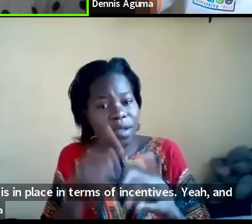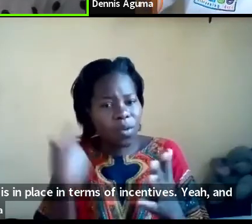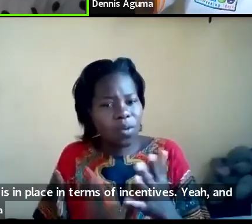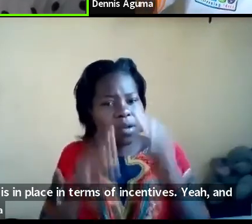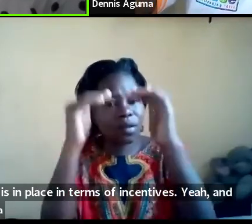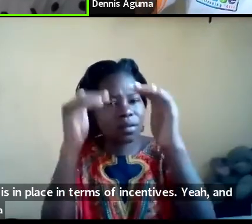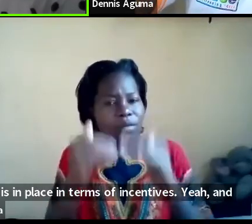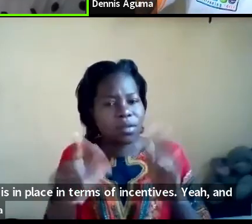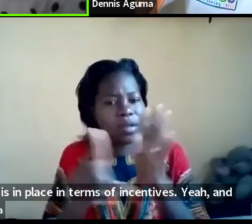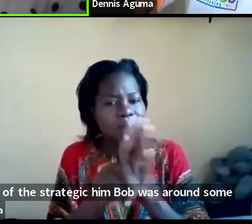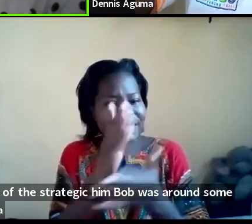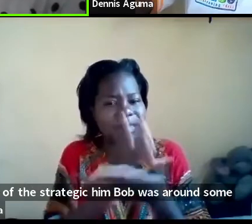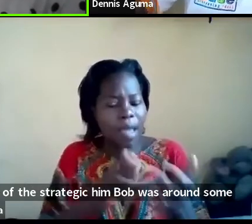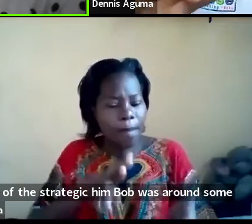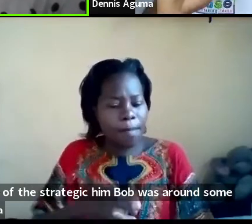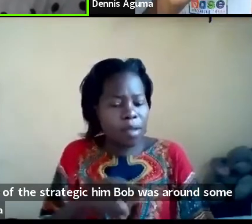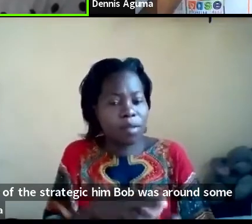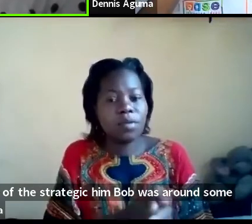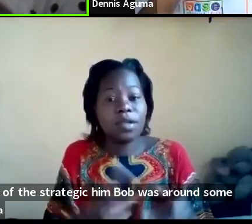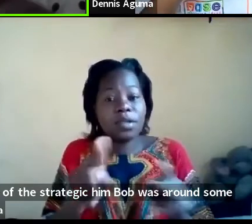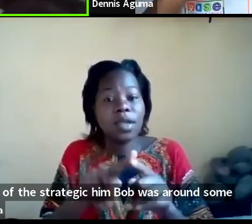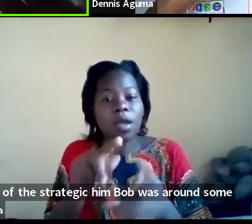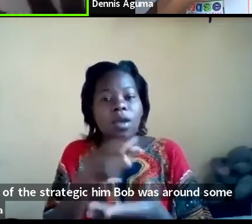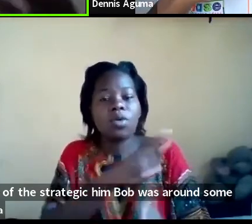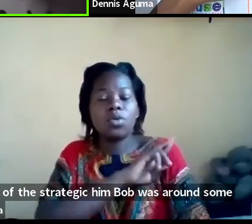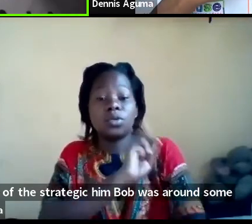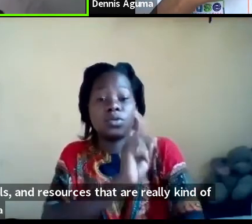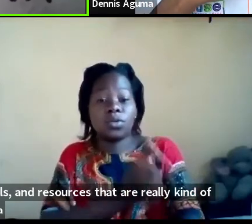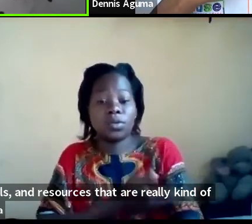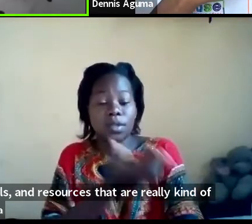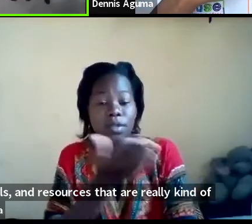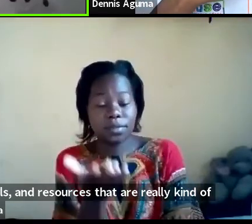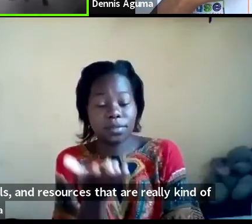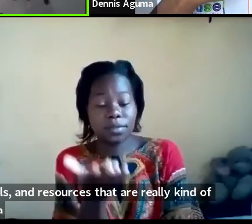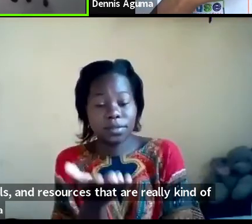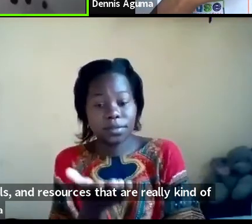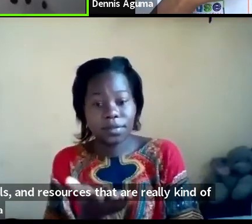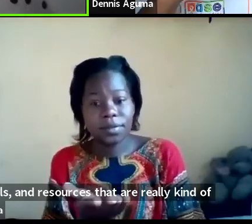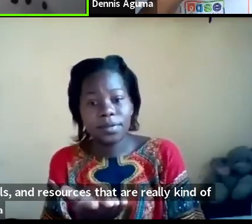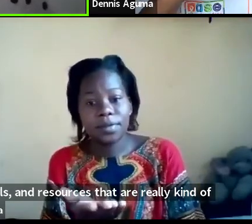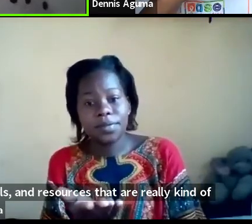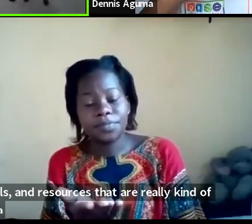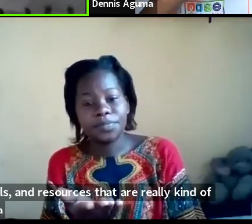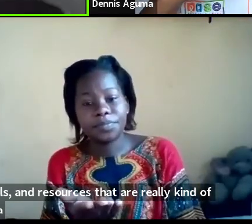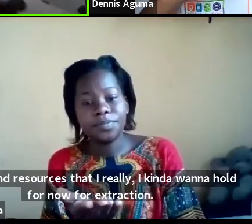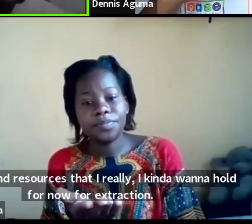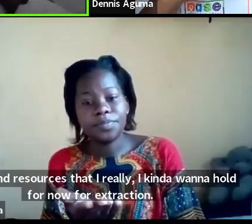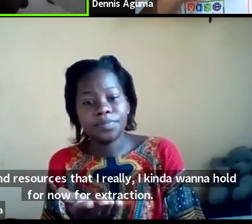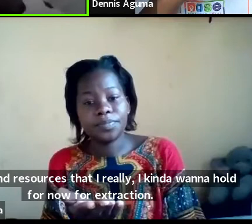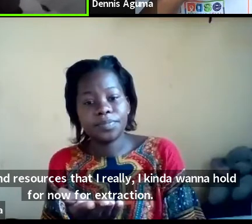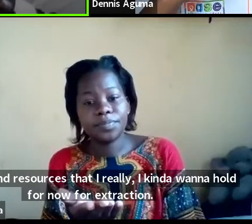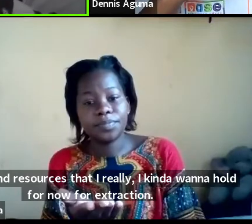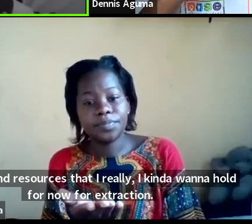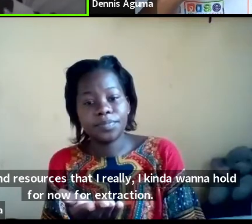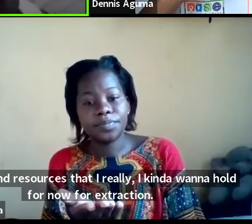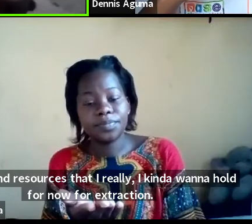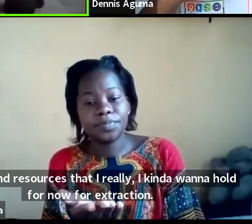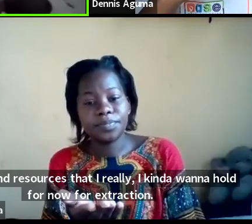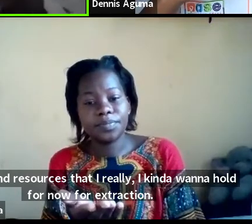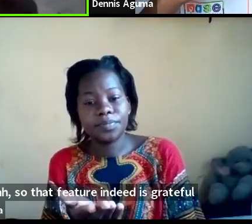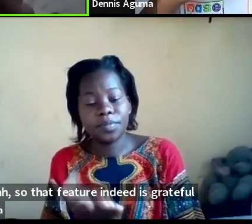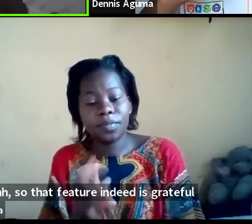minerals and resources that are really kind of on a hold for now for extraction, So the future indeed is